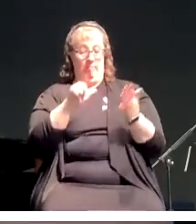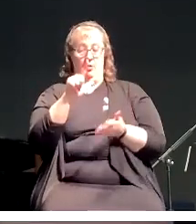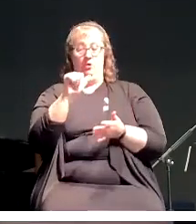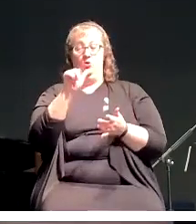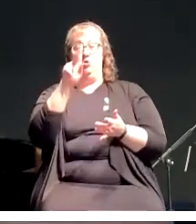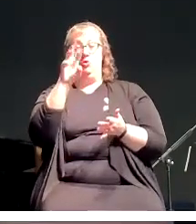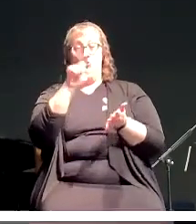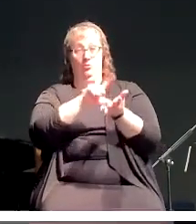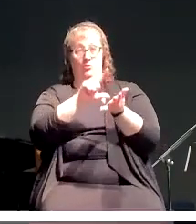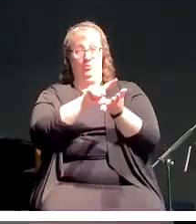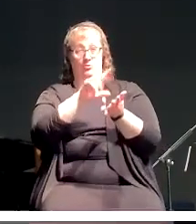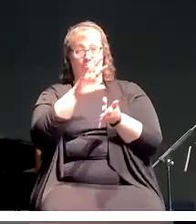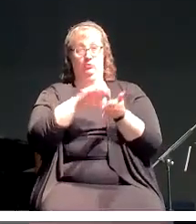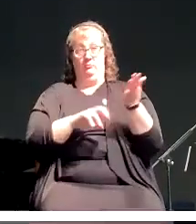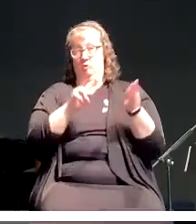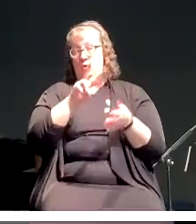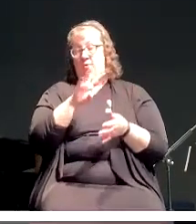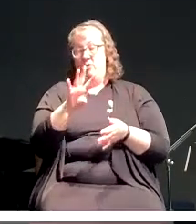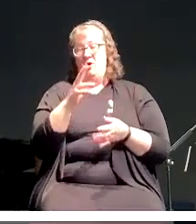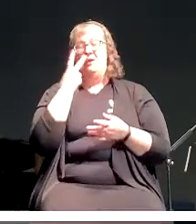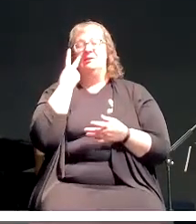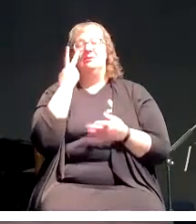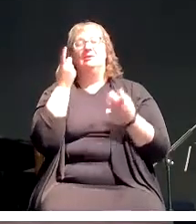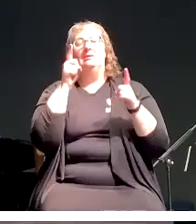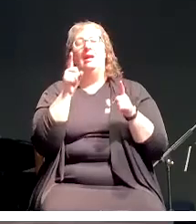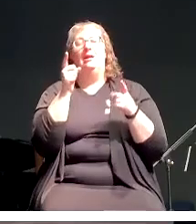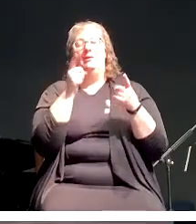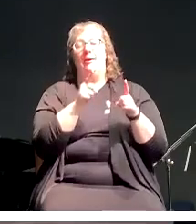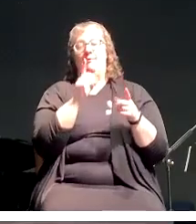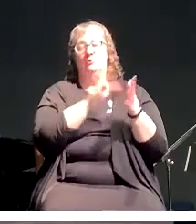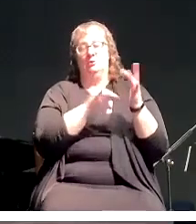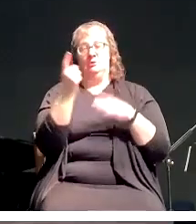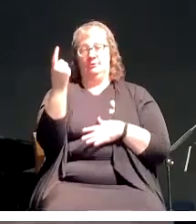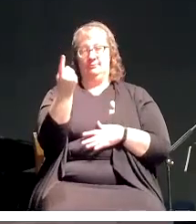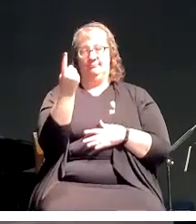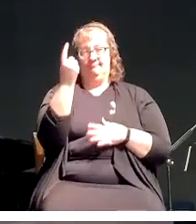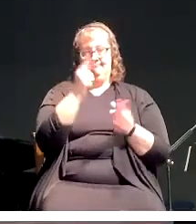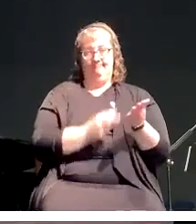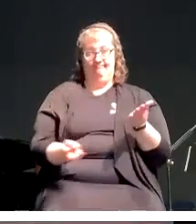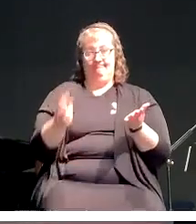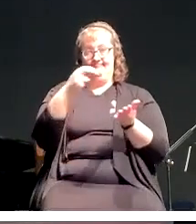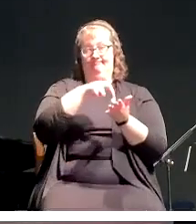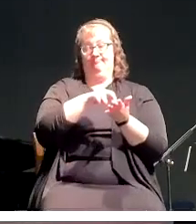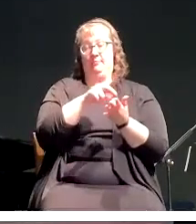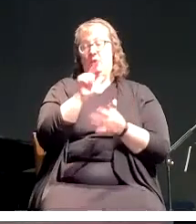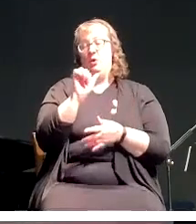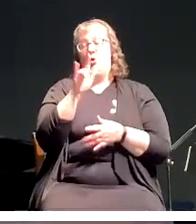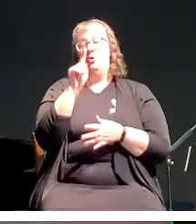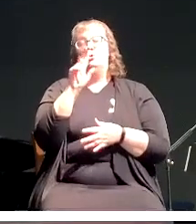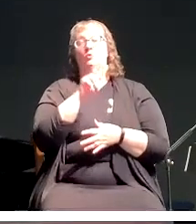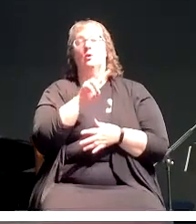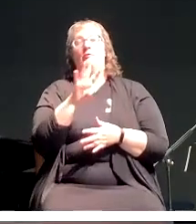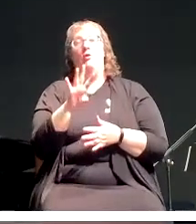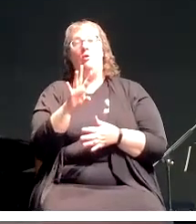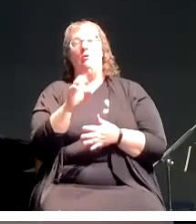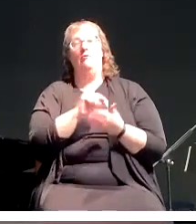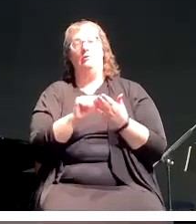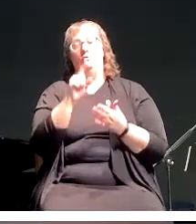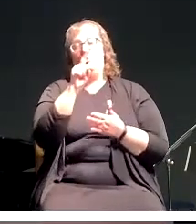24, and we're going to see exactly what happened when Jesus came back. So it'll be Luke 24, verses 1 through